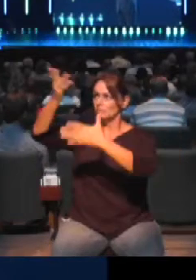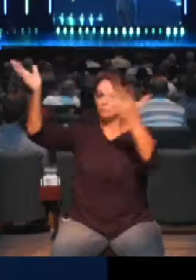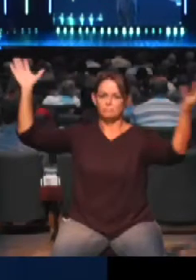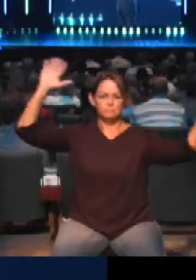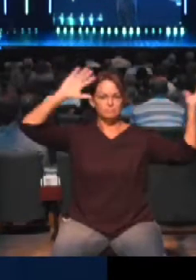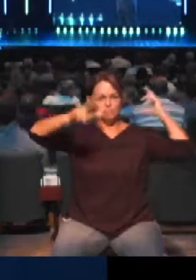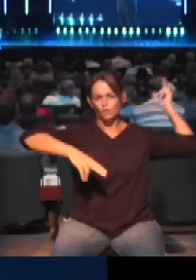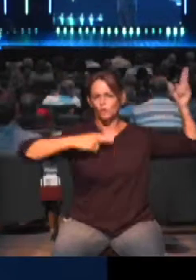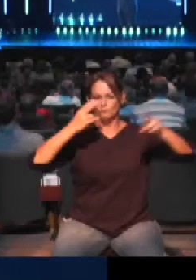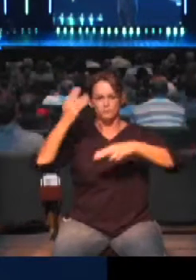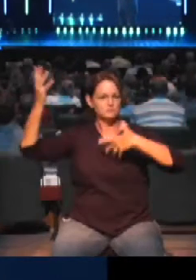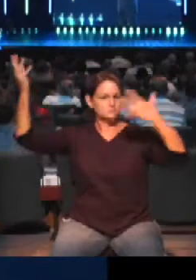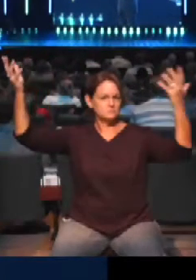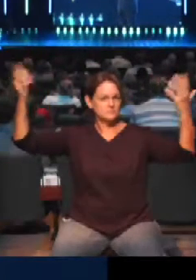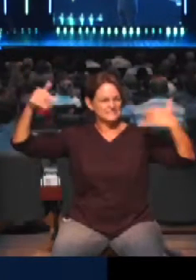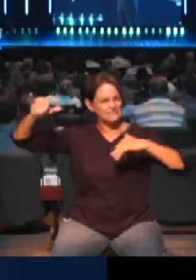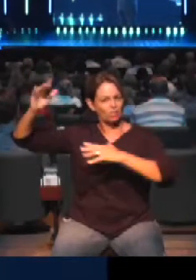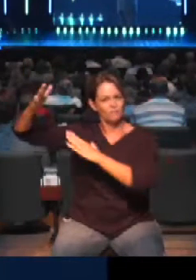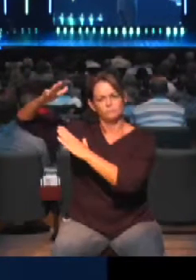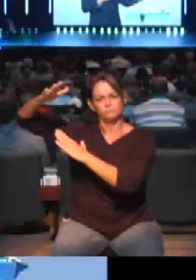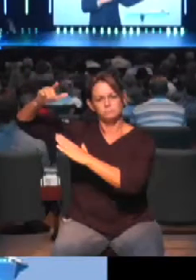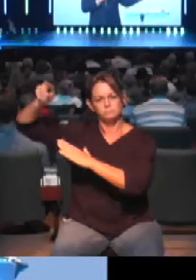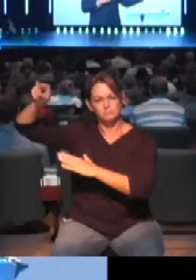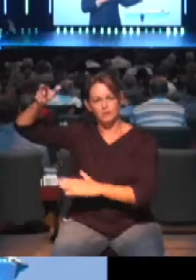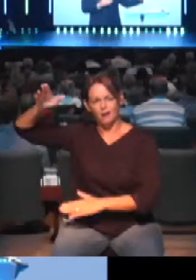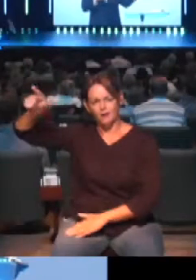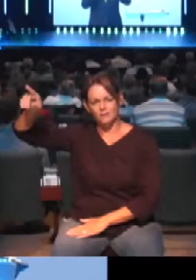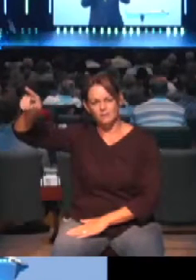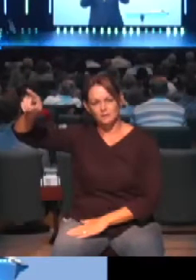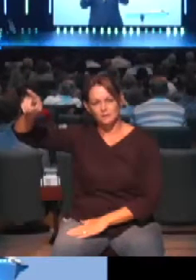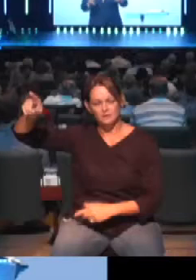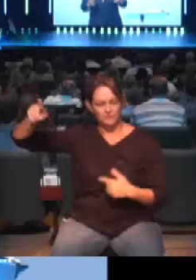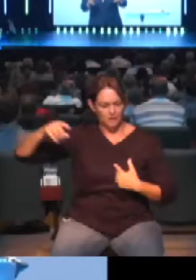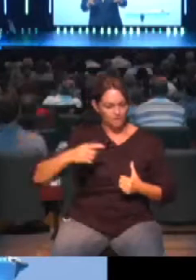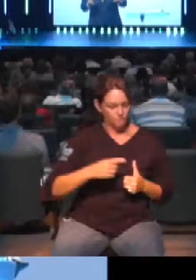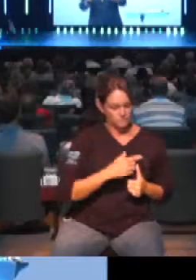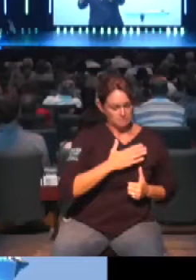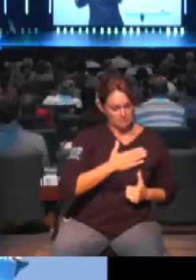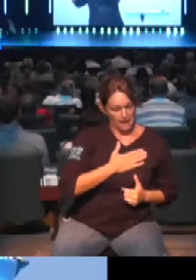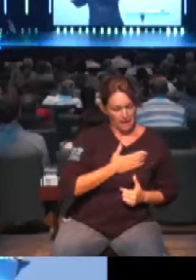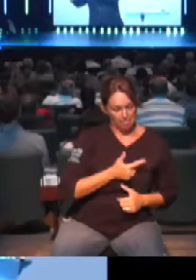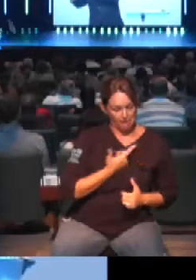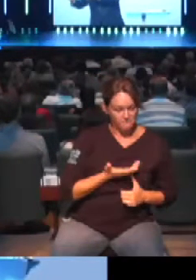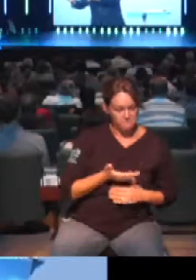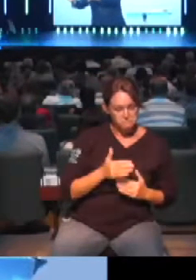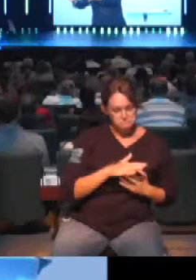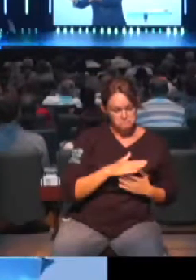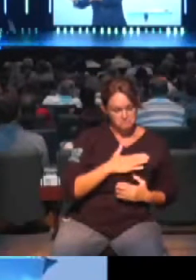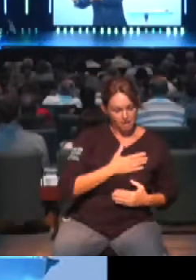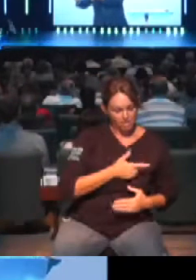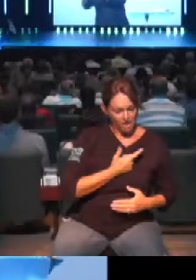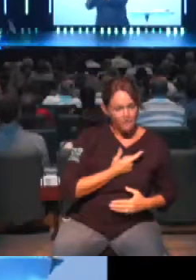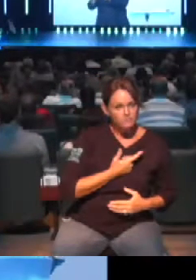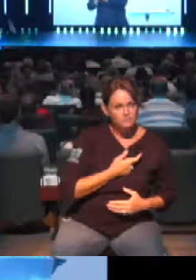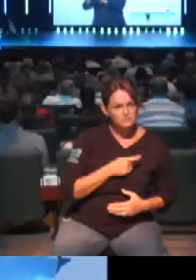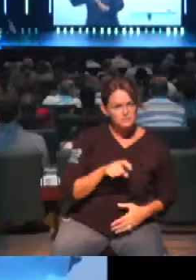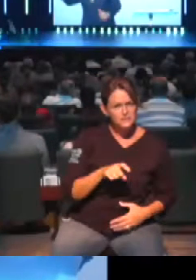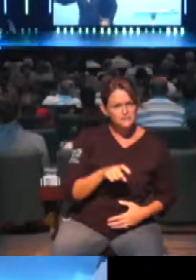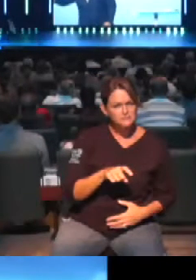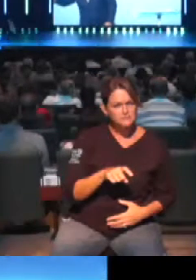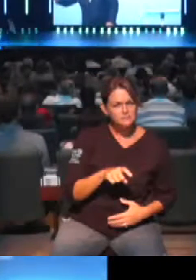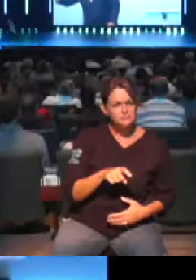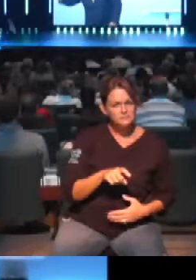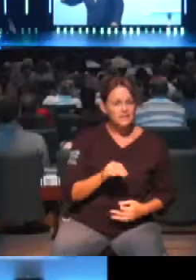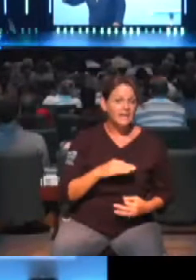first. So this is why we need to understand the principle of first. Because when